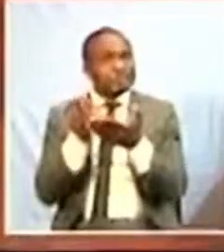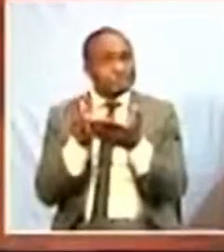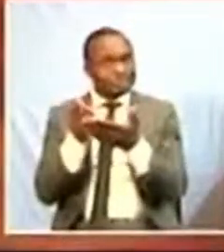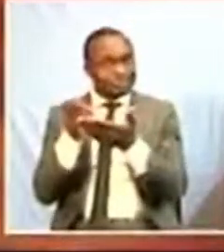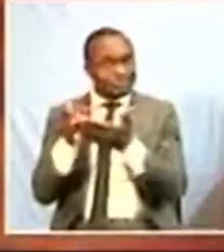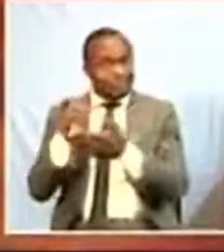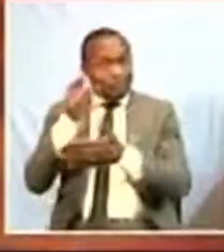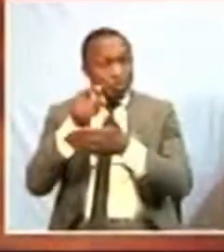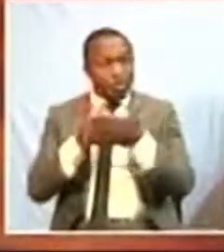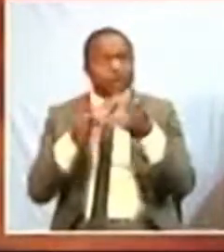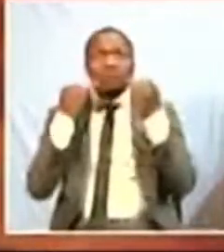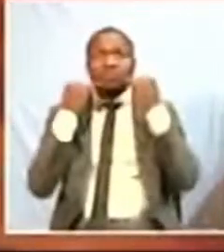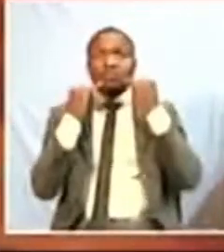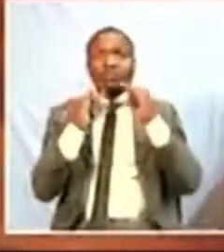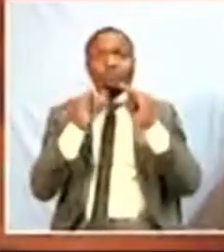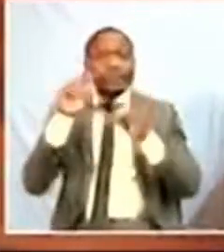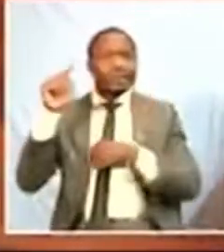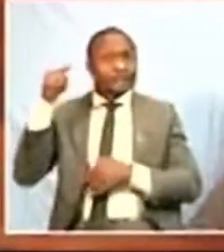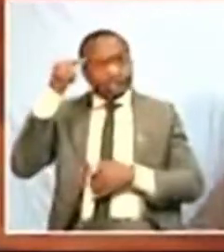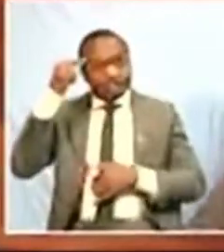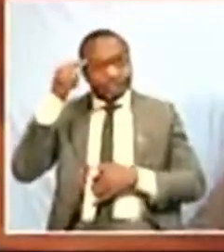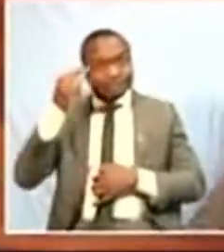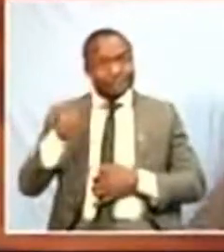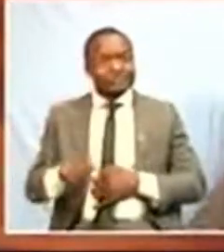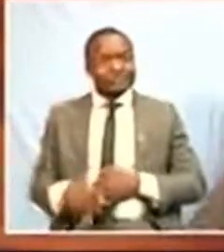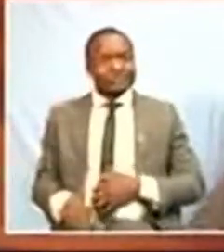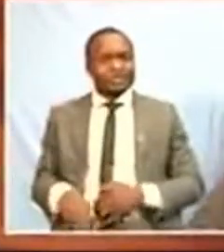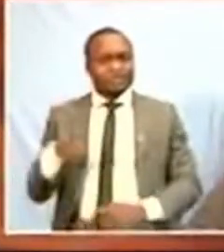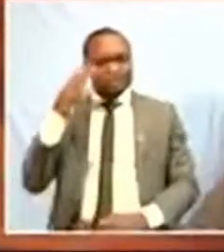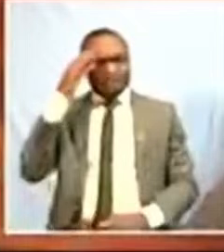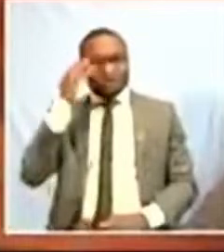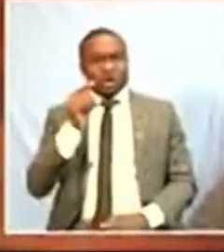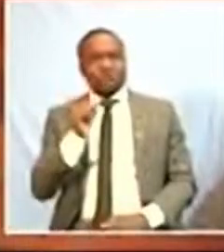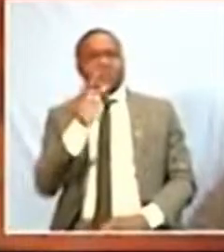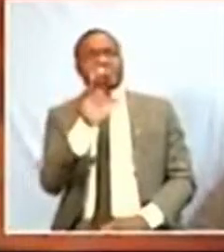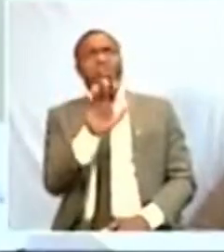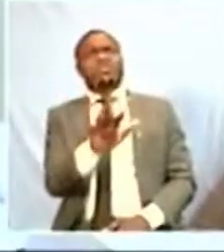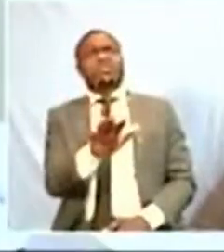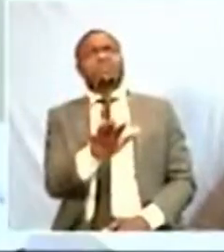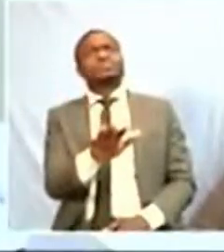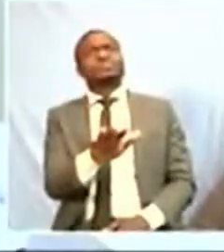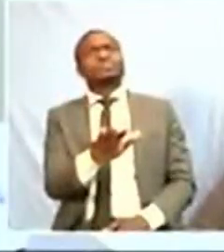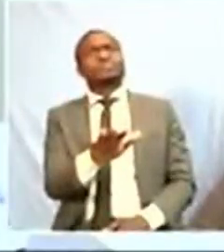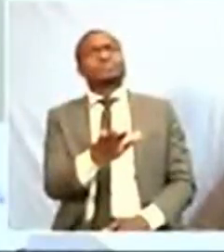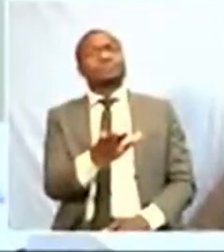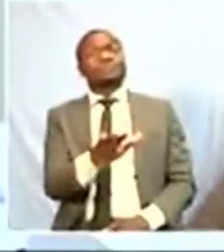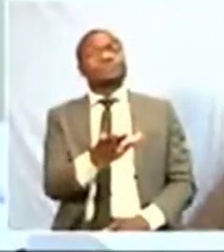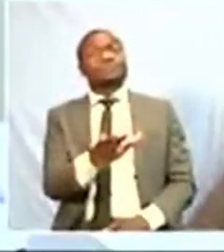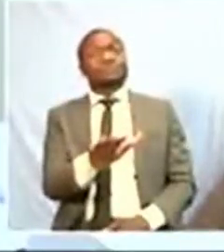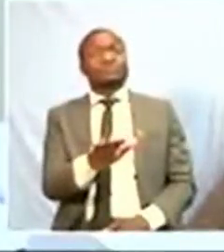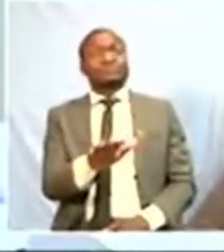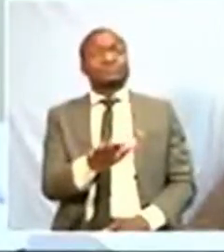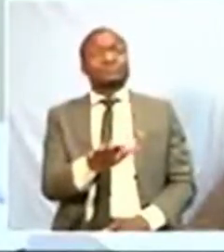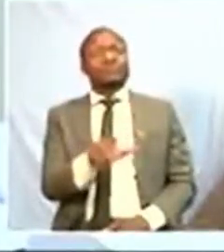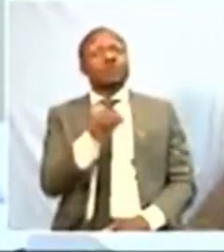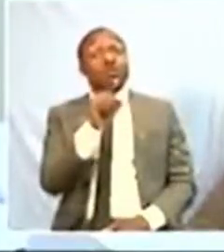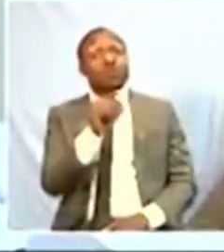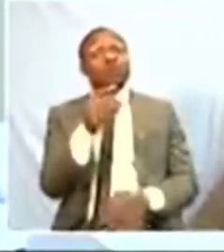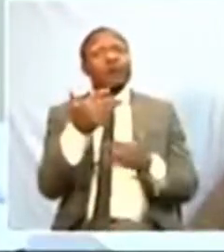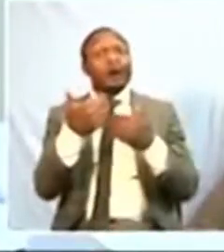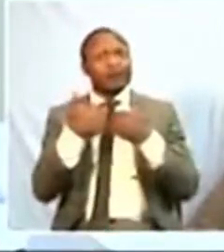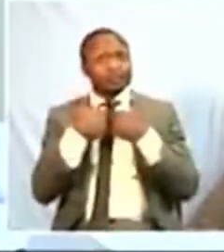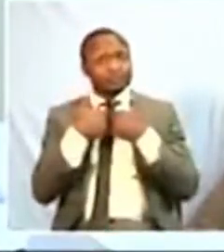Now, what are you telling government? Why are you there? Of course, you